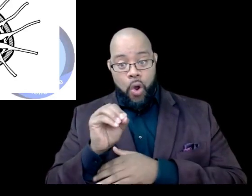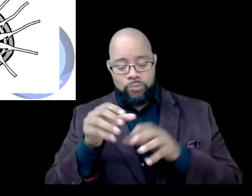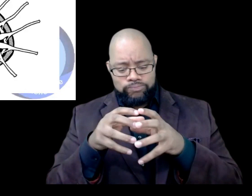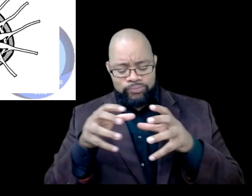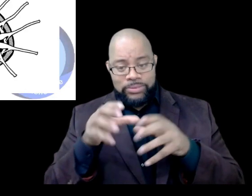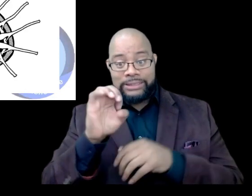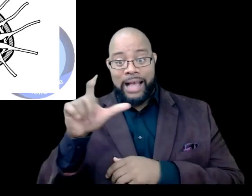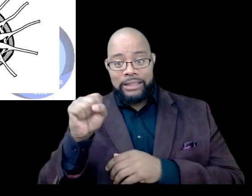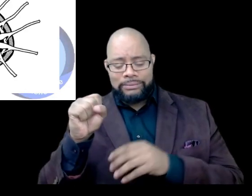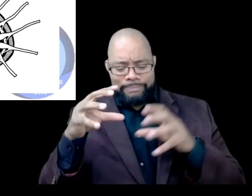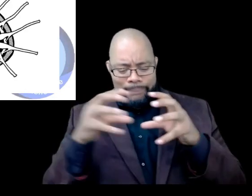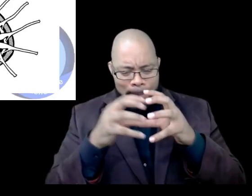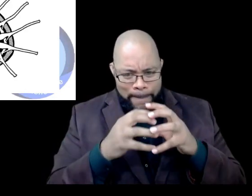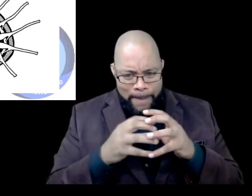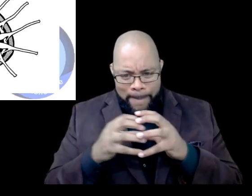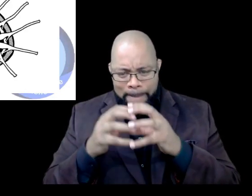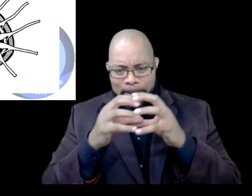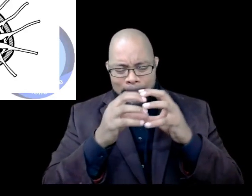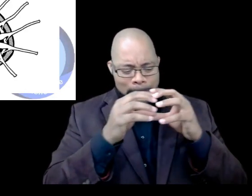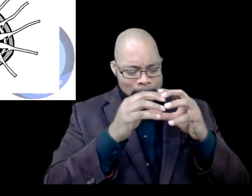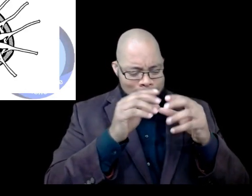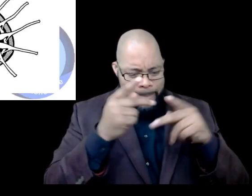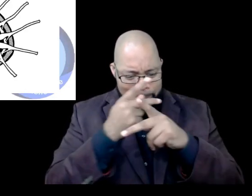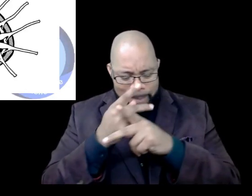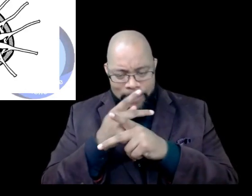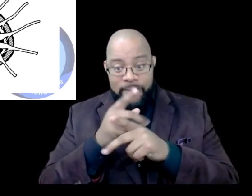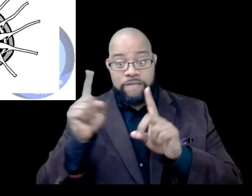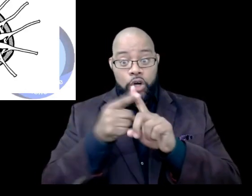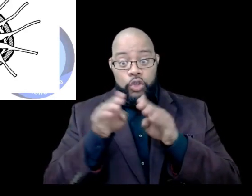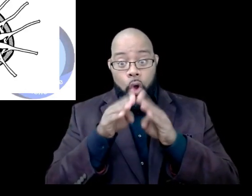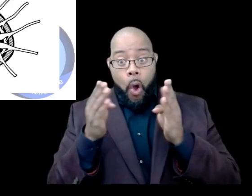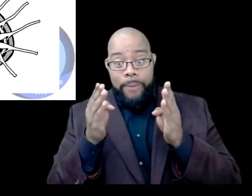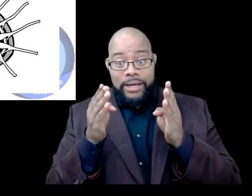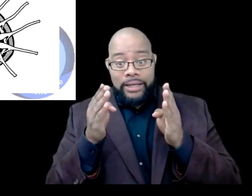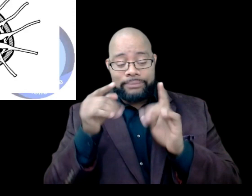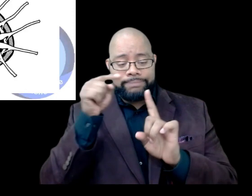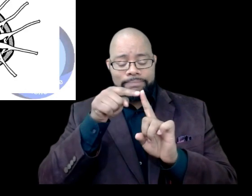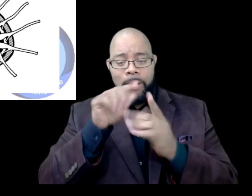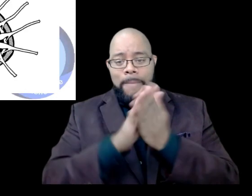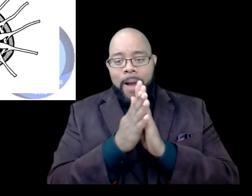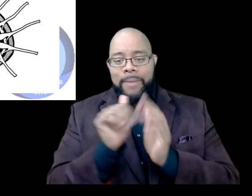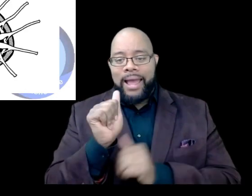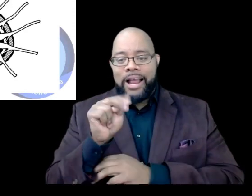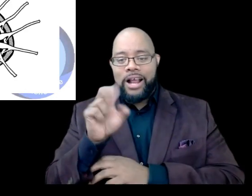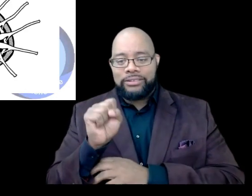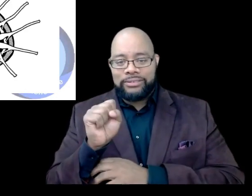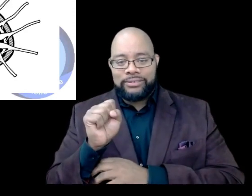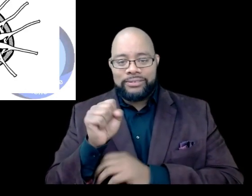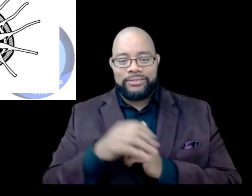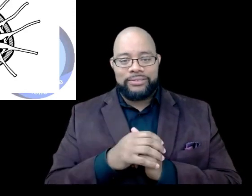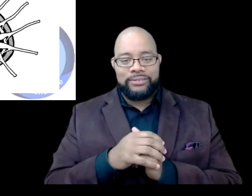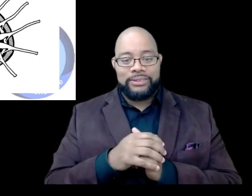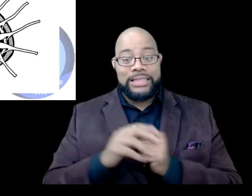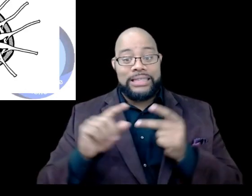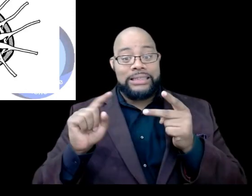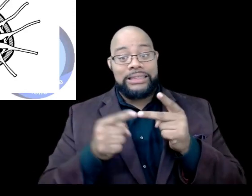development, their cells form and multiply, and the first opening becomes the